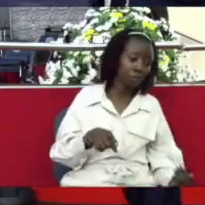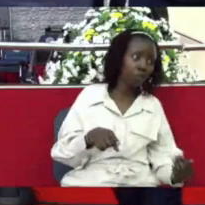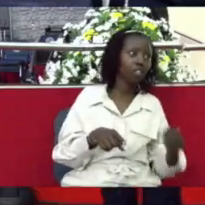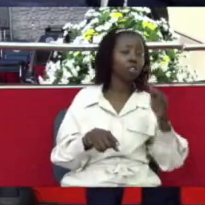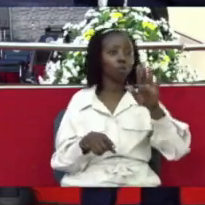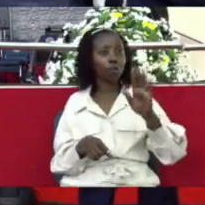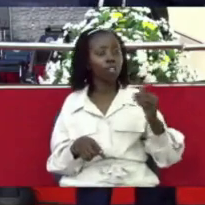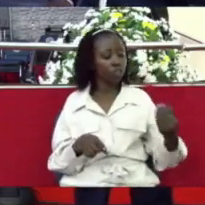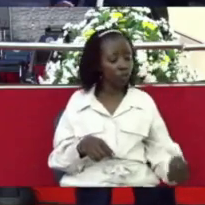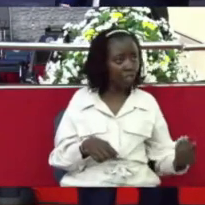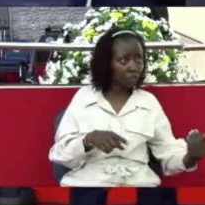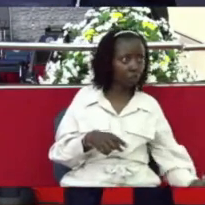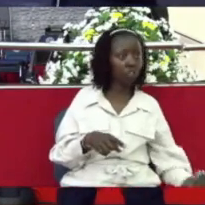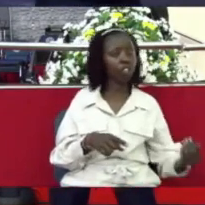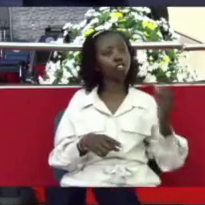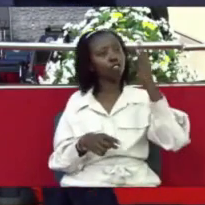So